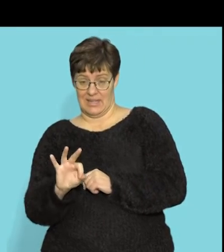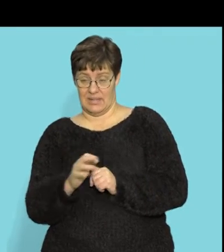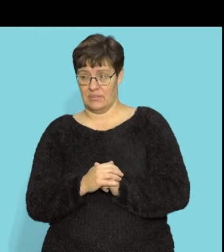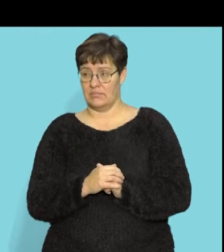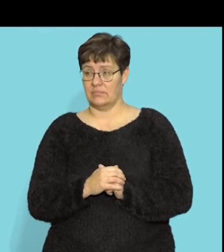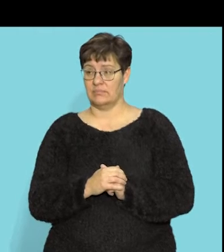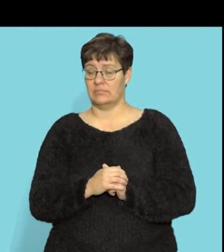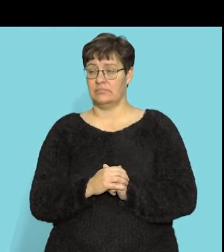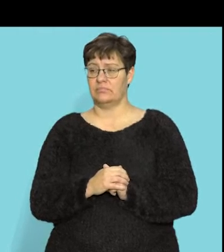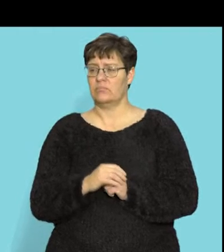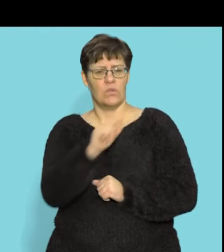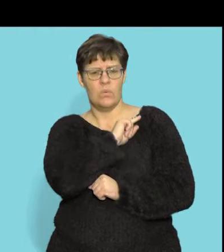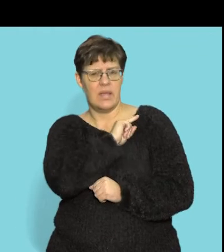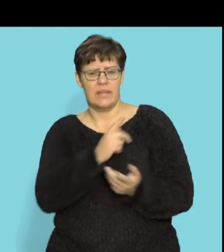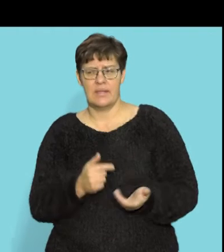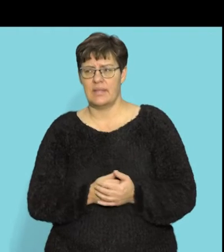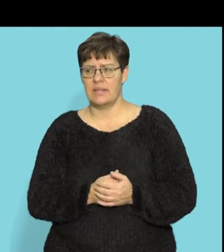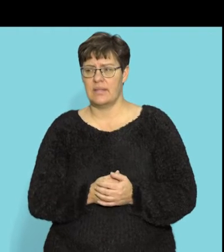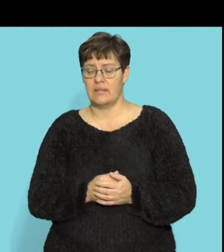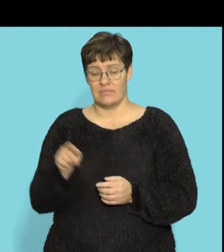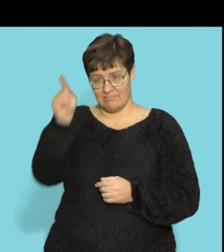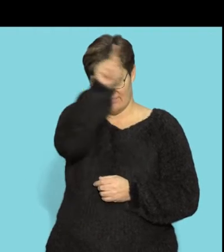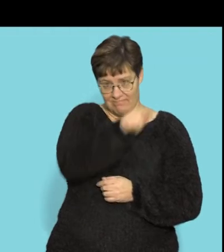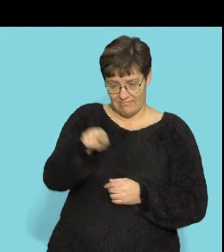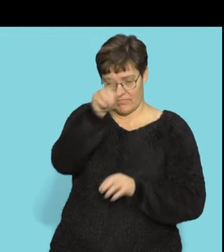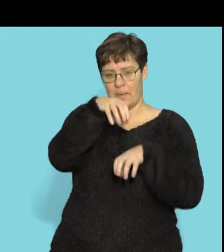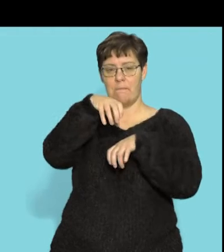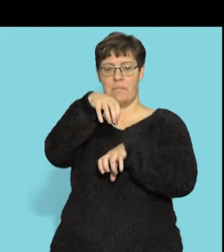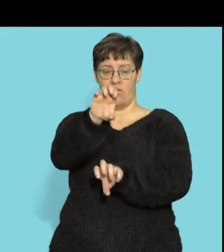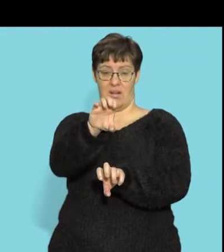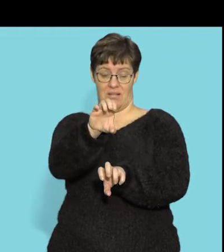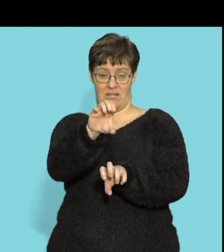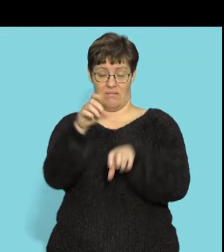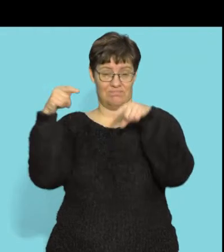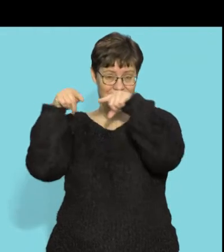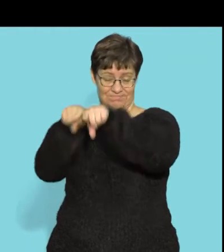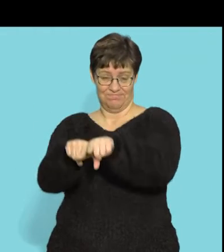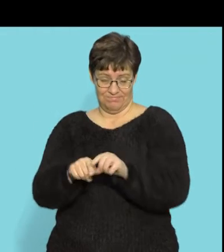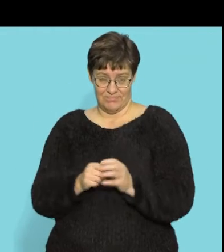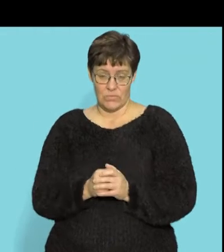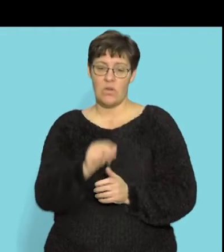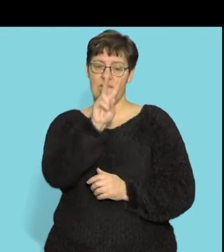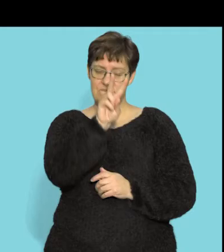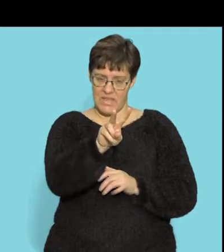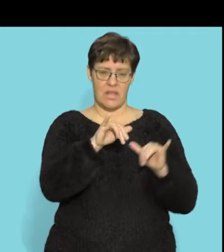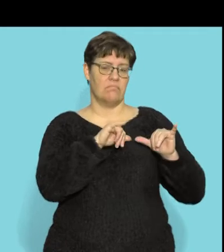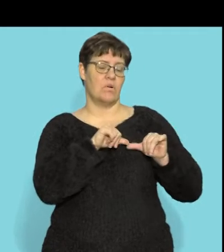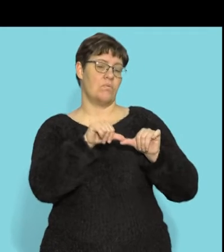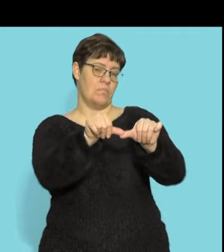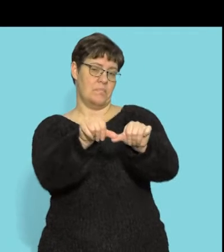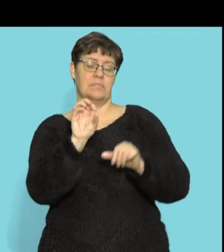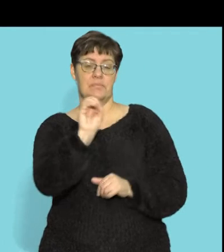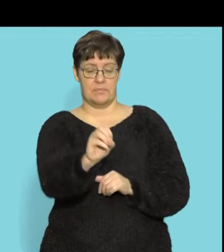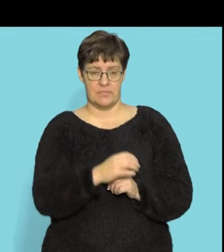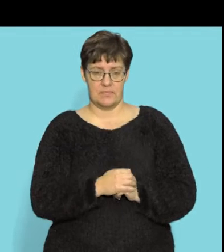R3, right? Why? This is a parallel connection, so V remains constant.